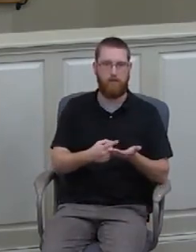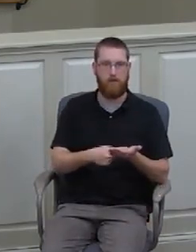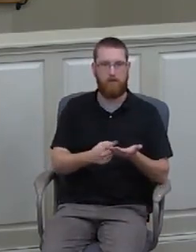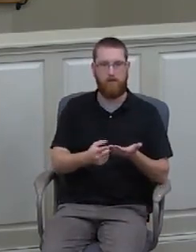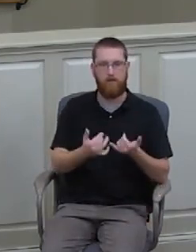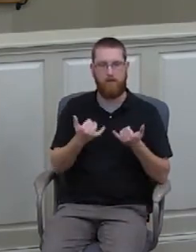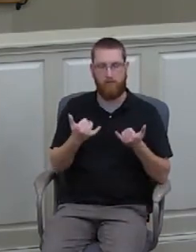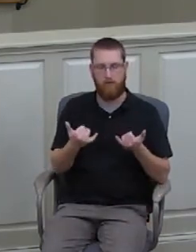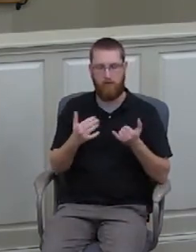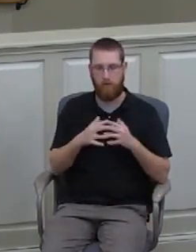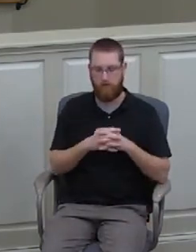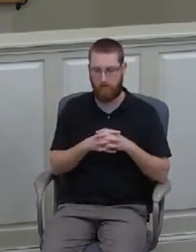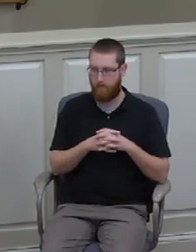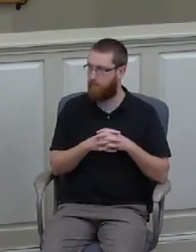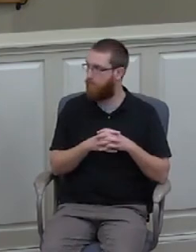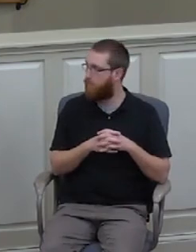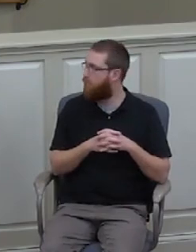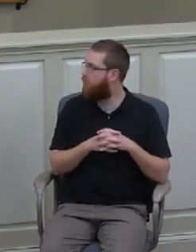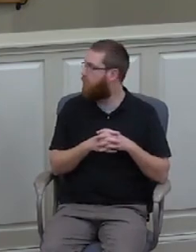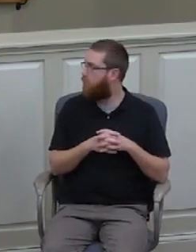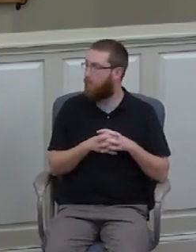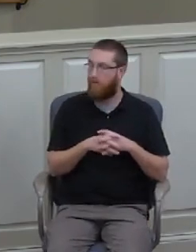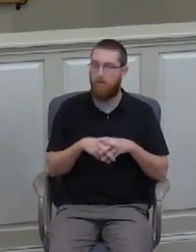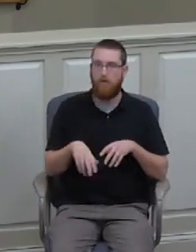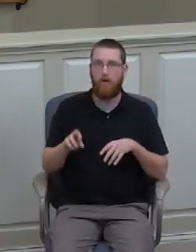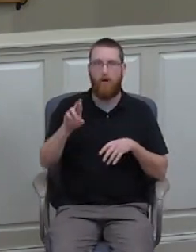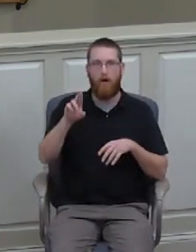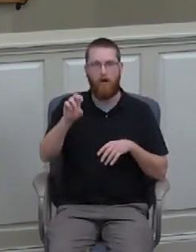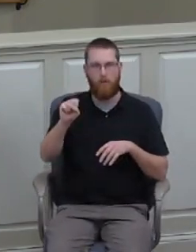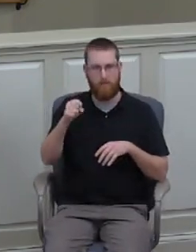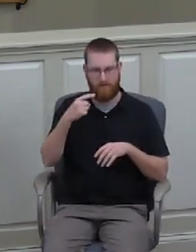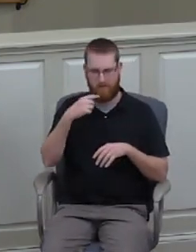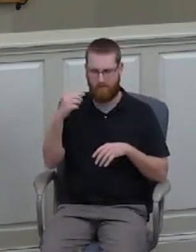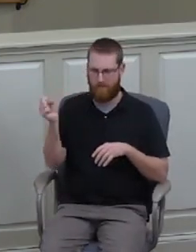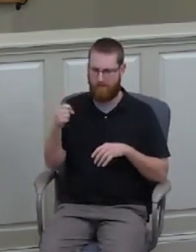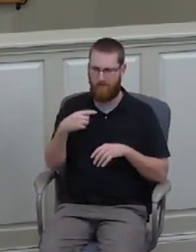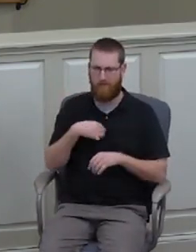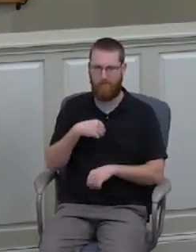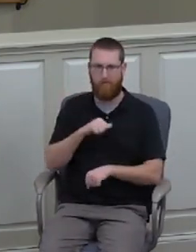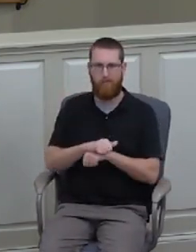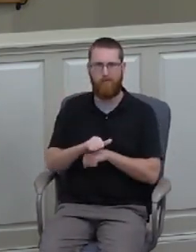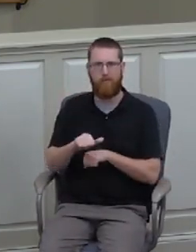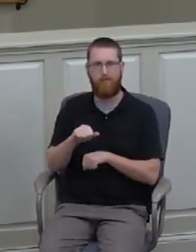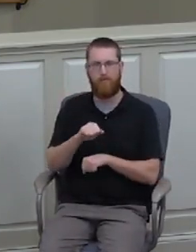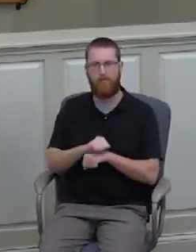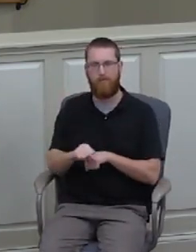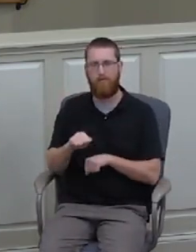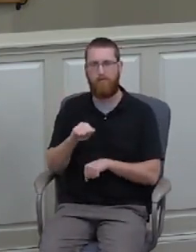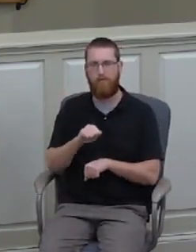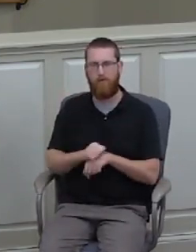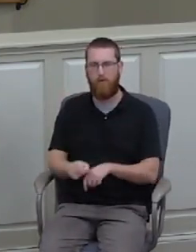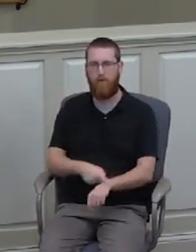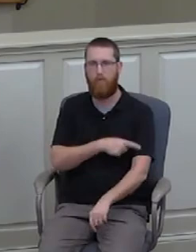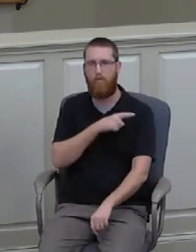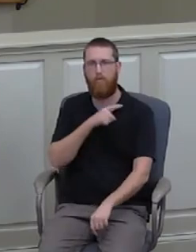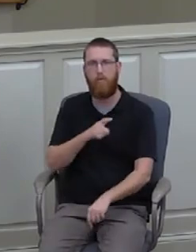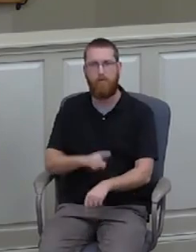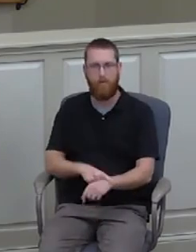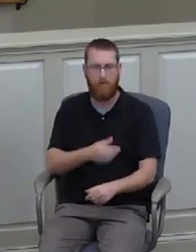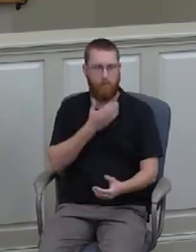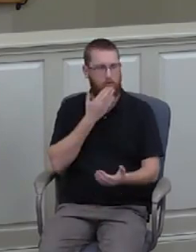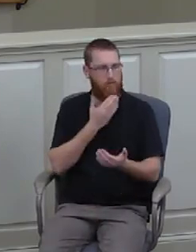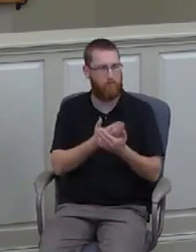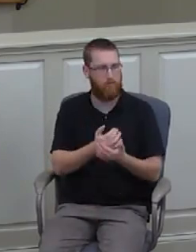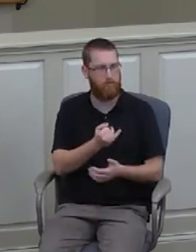Of course. Go ahead, sir. Yeah. You know, we've worked on this for a long time, and I will compliment Attorney Dexter and John Bell for the